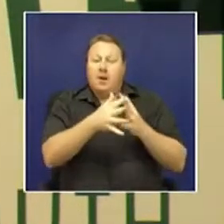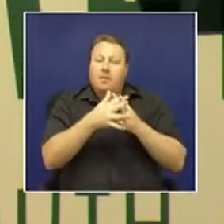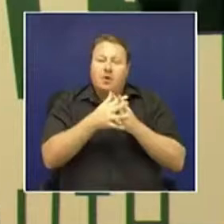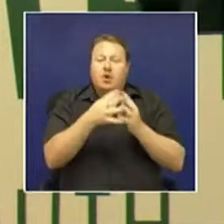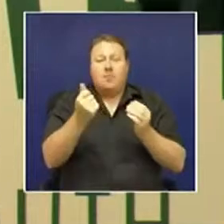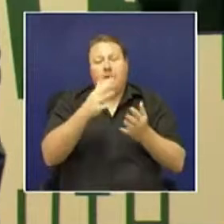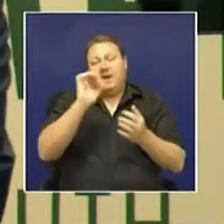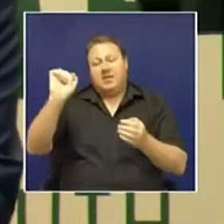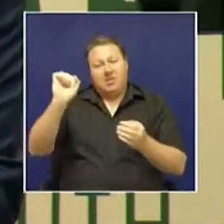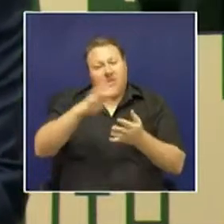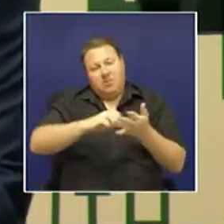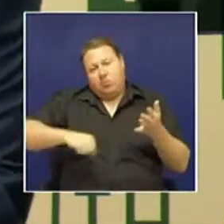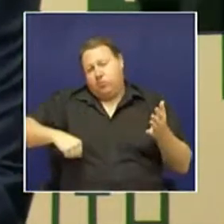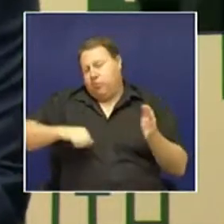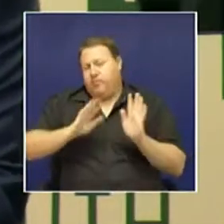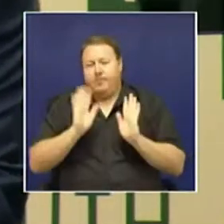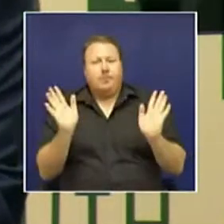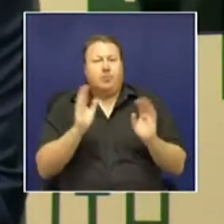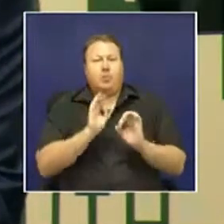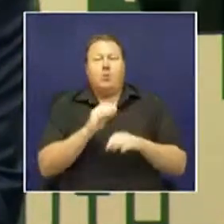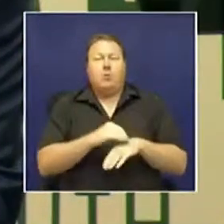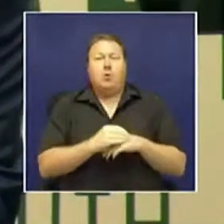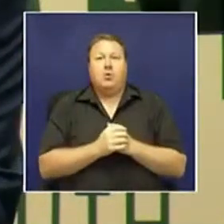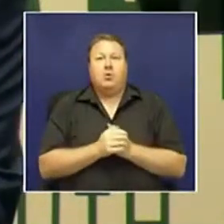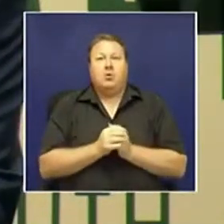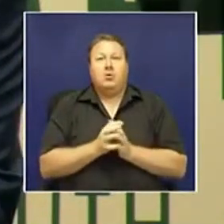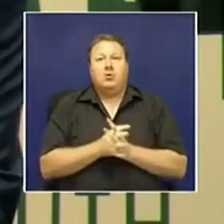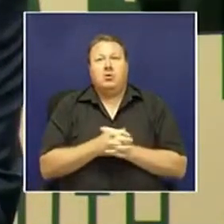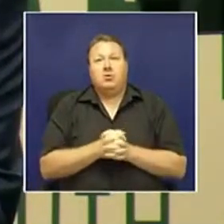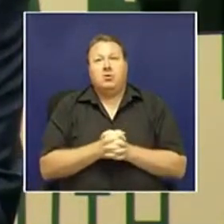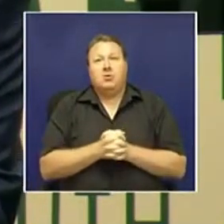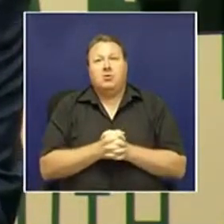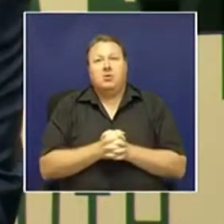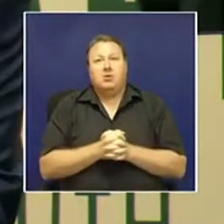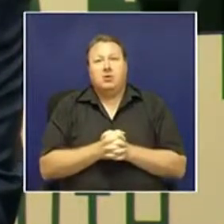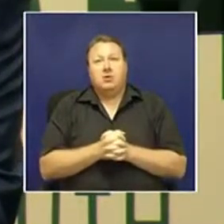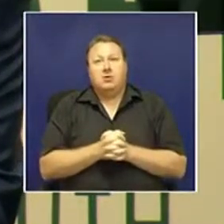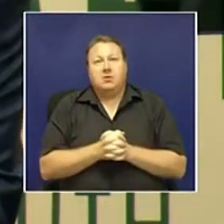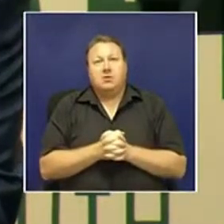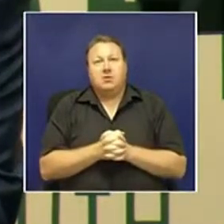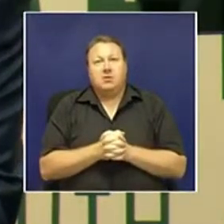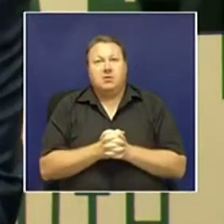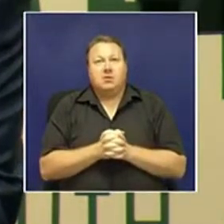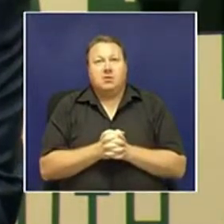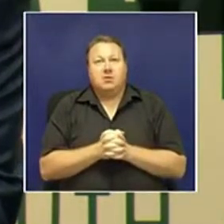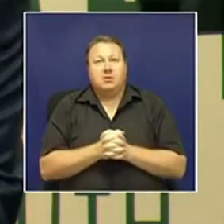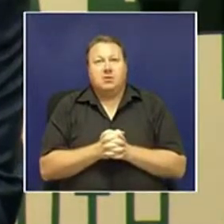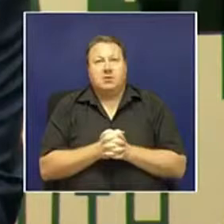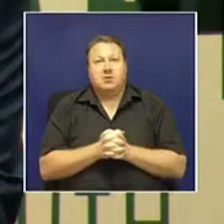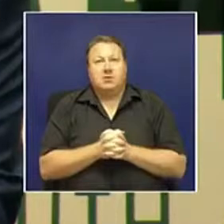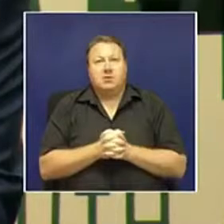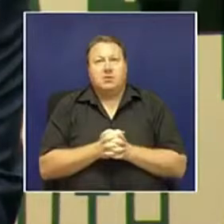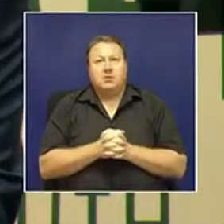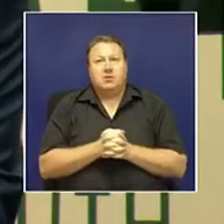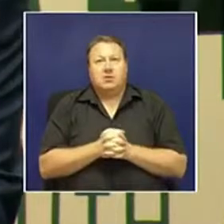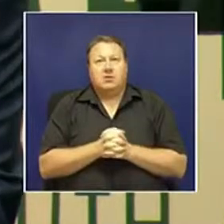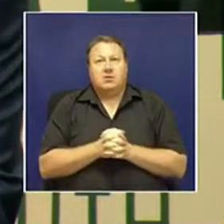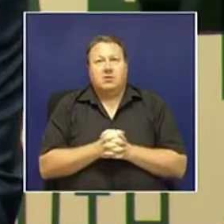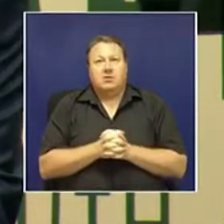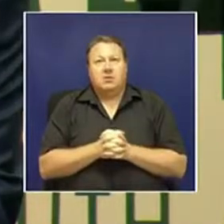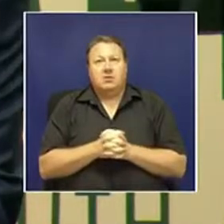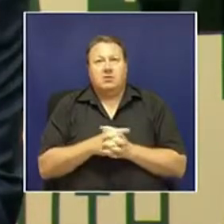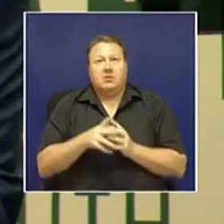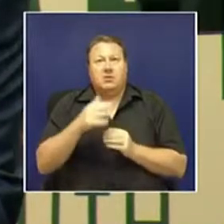21.3 billion is allocated to health sector over the medium term for the compensation and employment of doctors and to make up